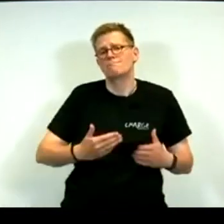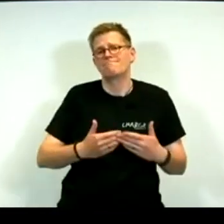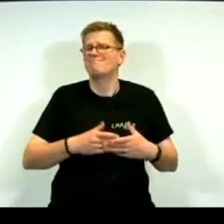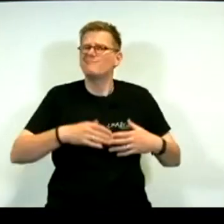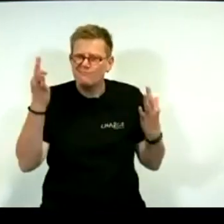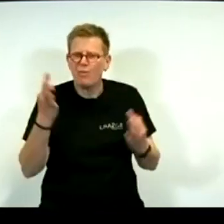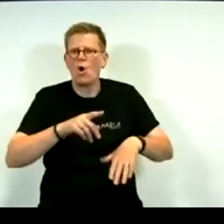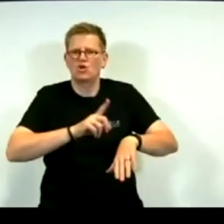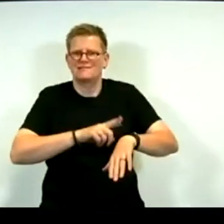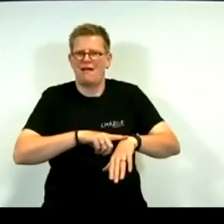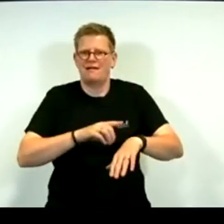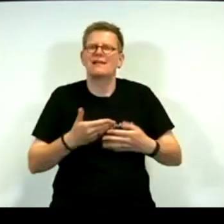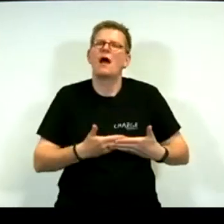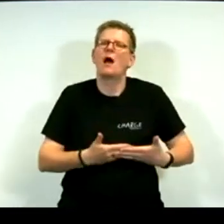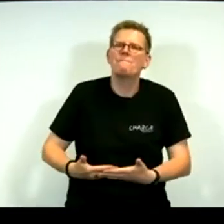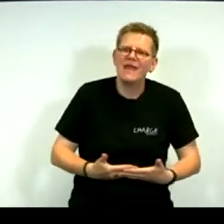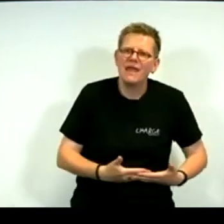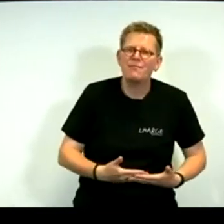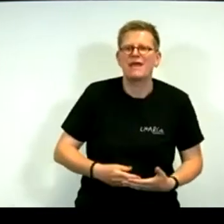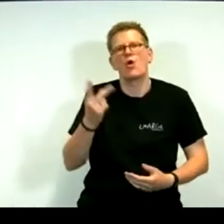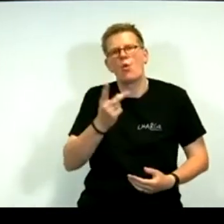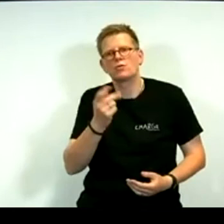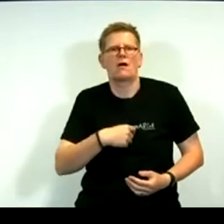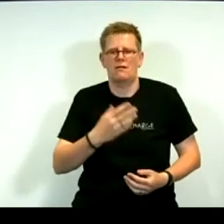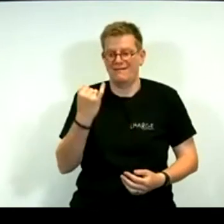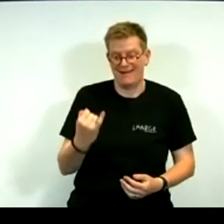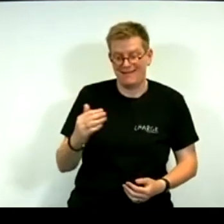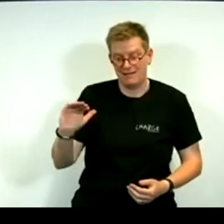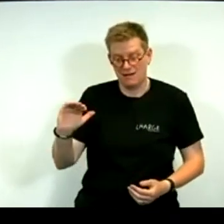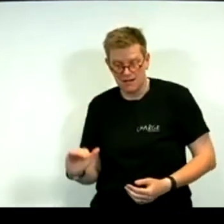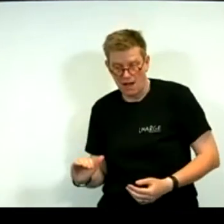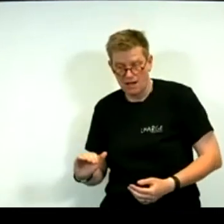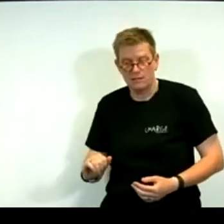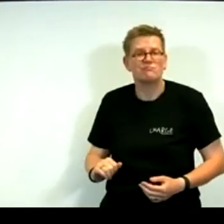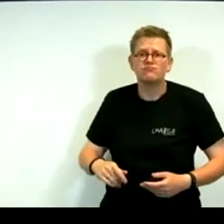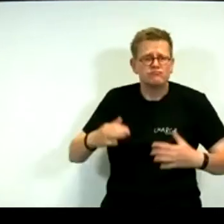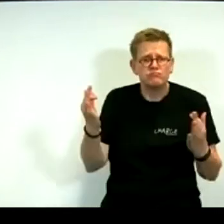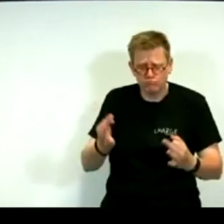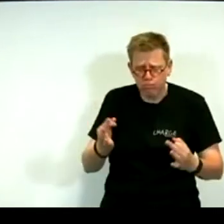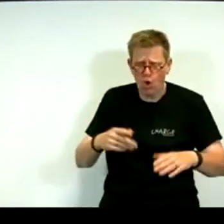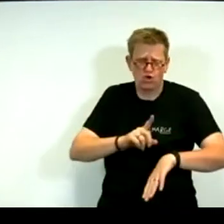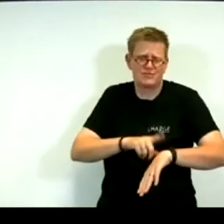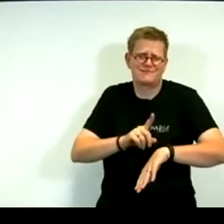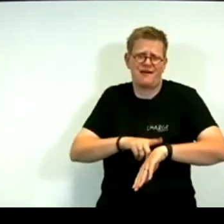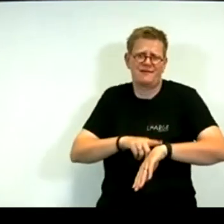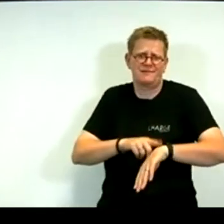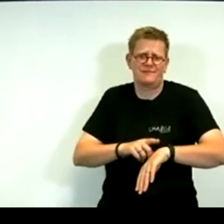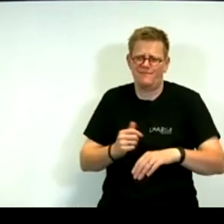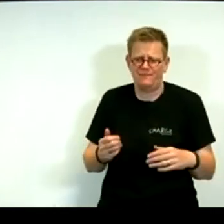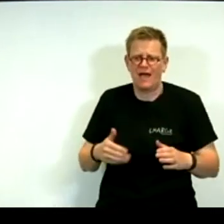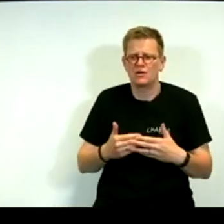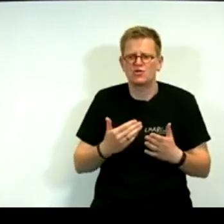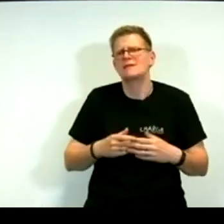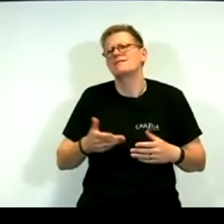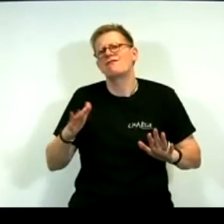I would assume that they need everything fairly close and in a small window to start with. Because,